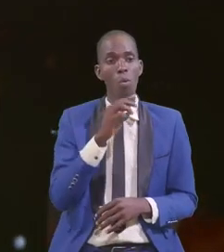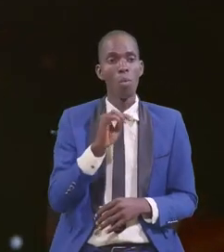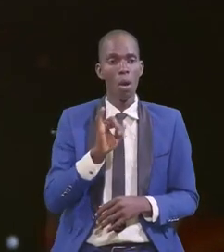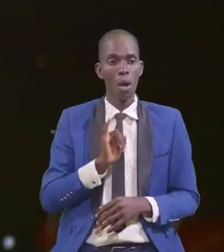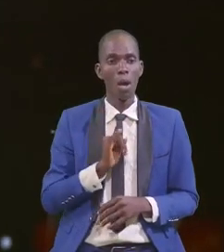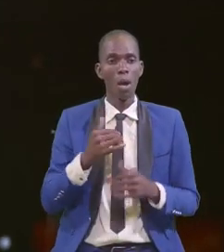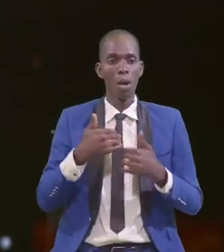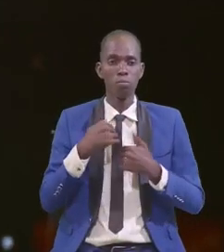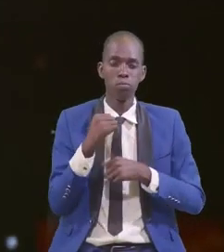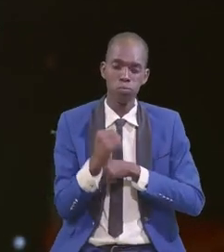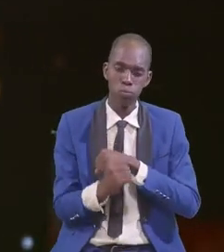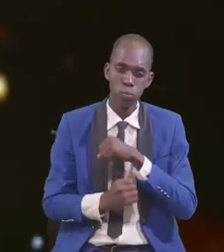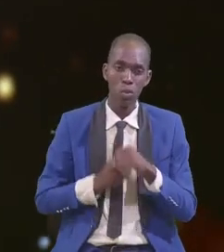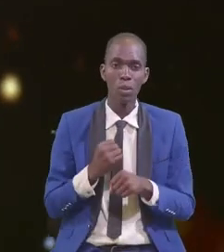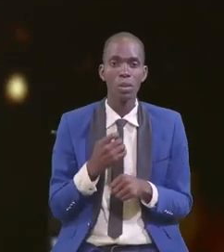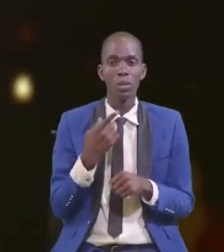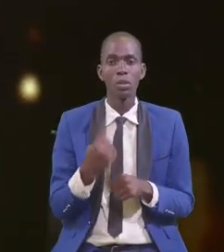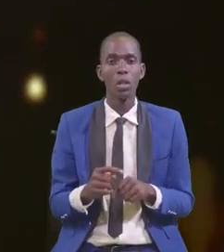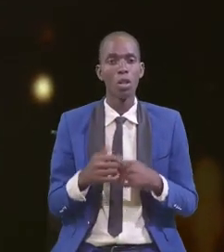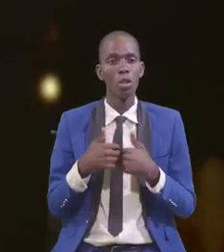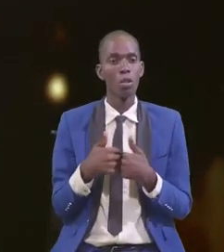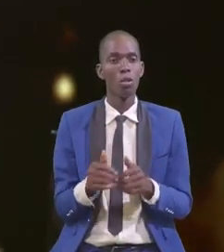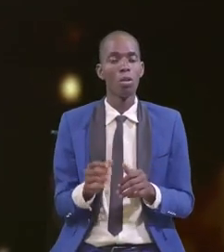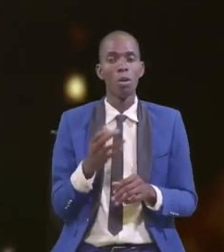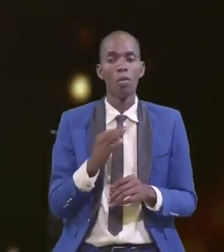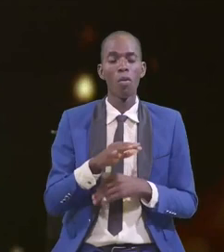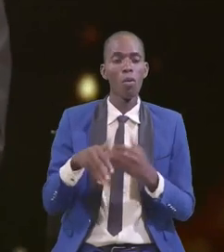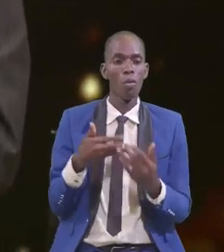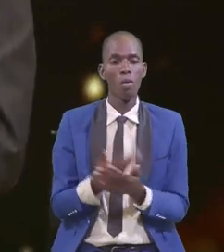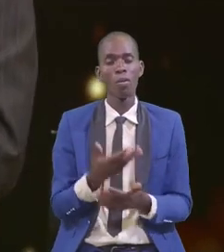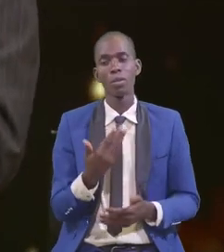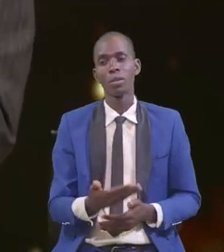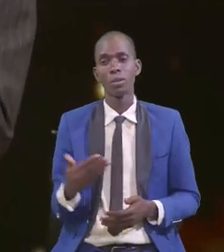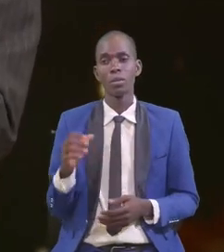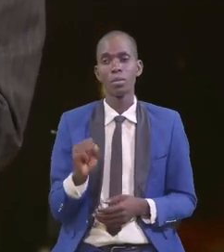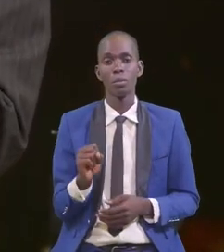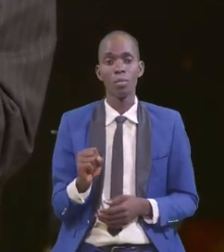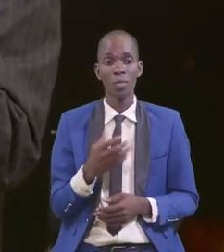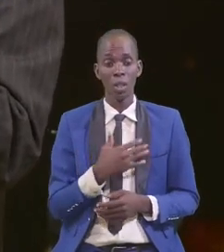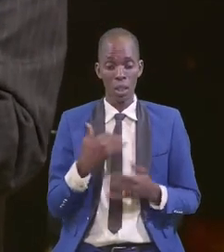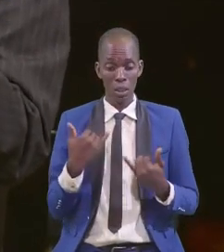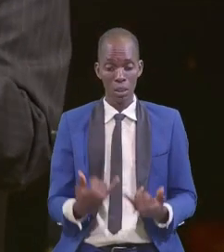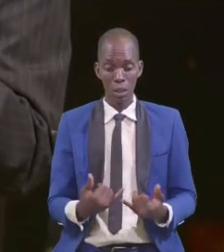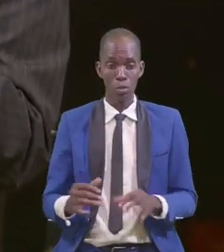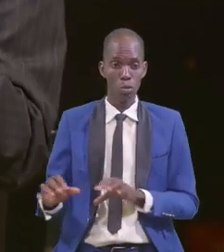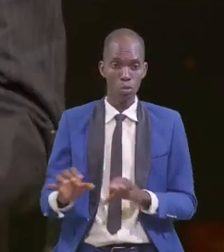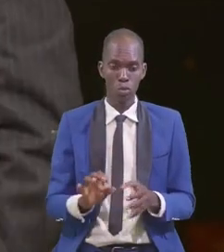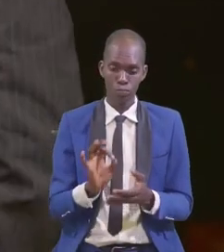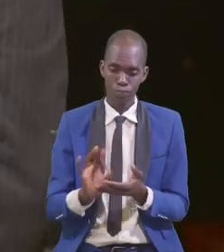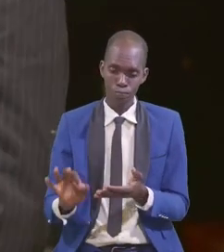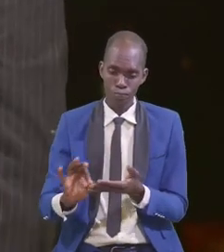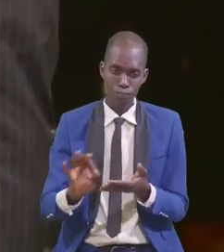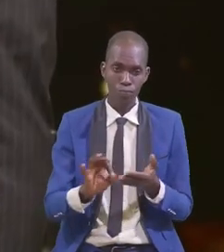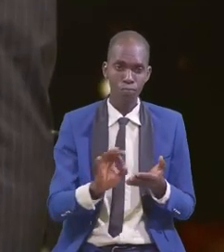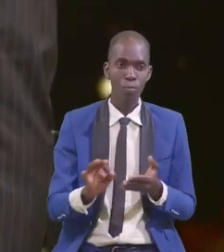I have suffered the loss of all things, and do count